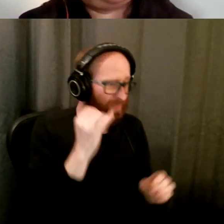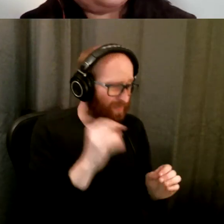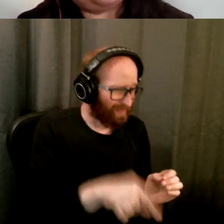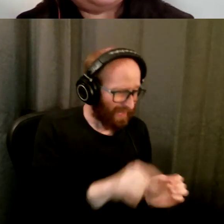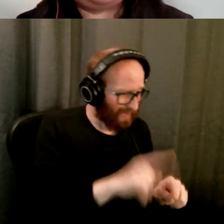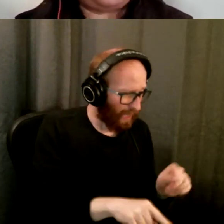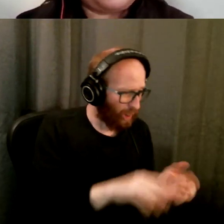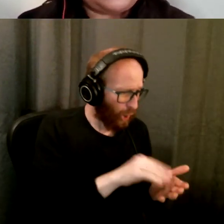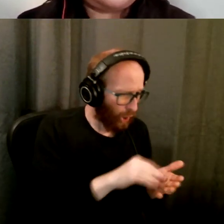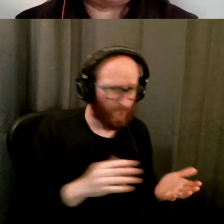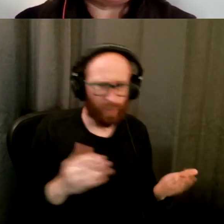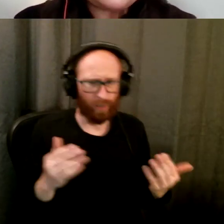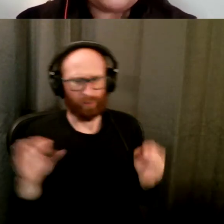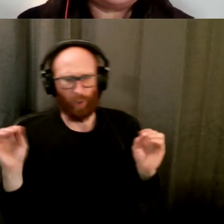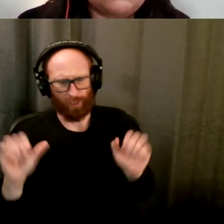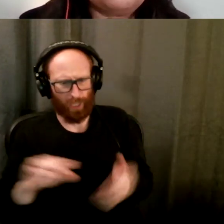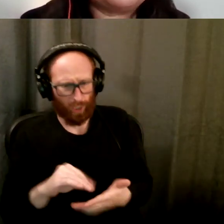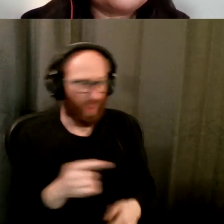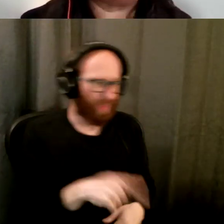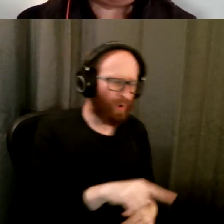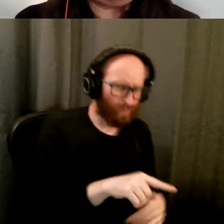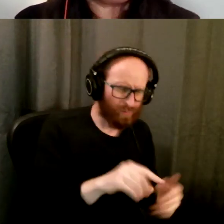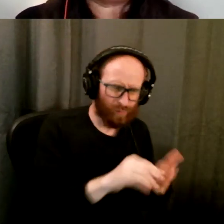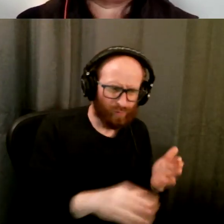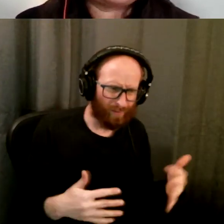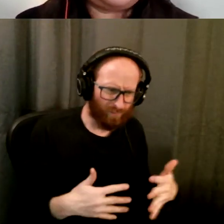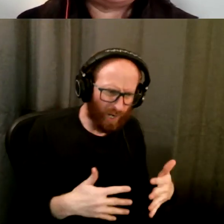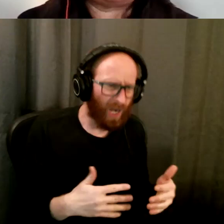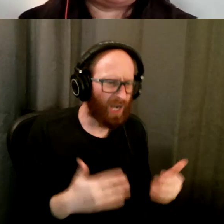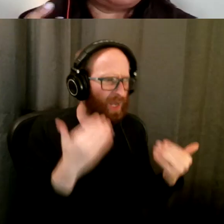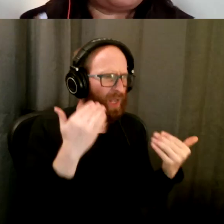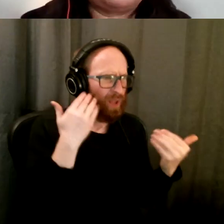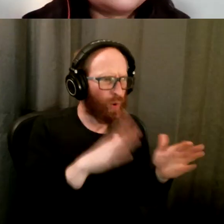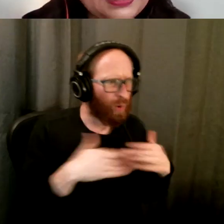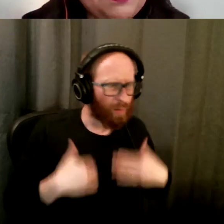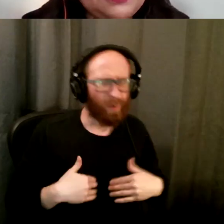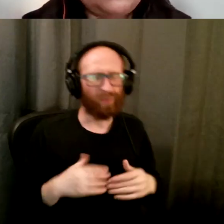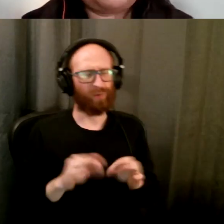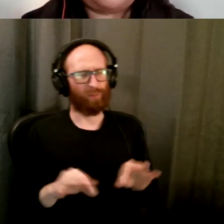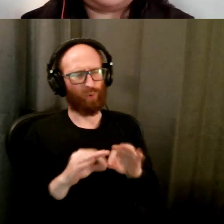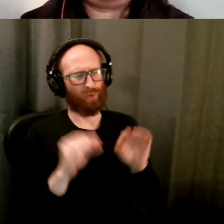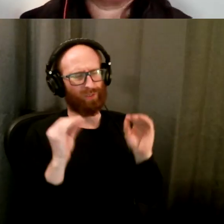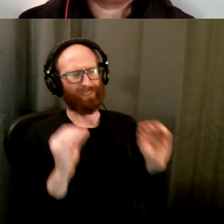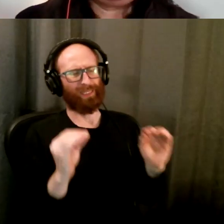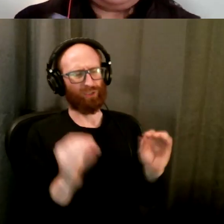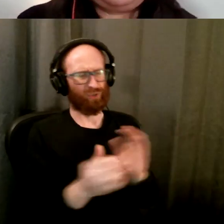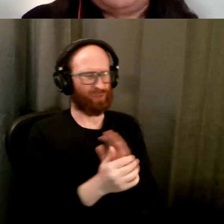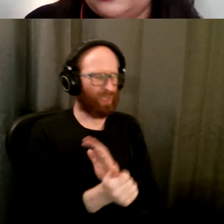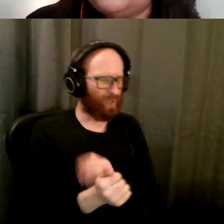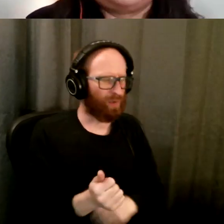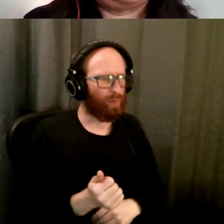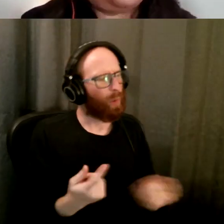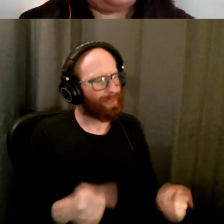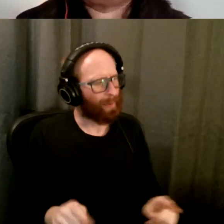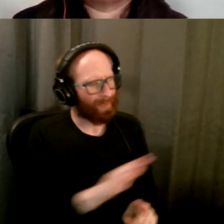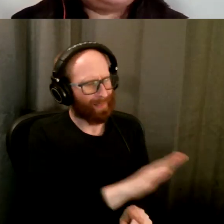afraid, they don't know their body. So teaching all those important skills about what is happening to their body. I